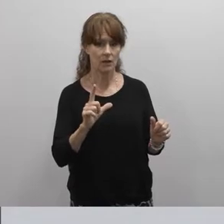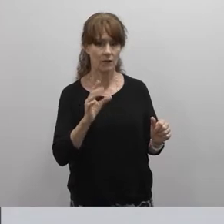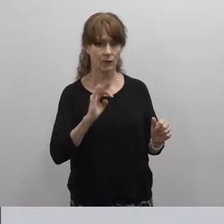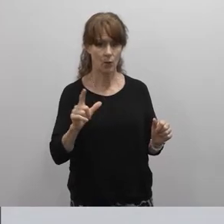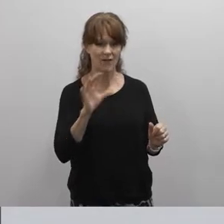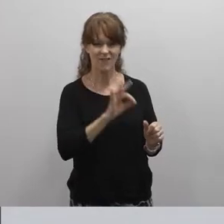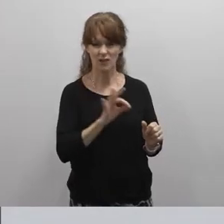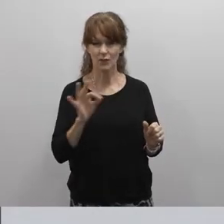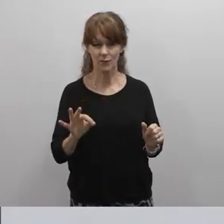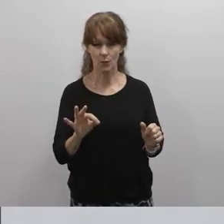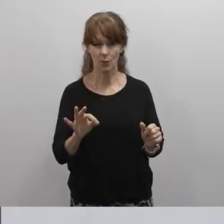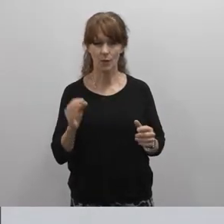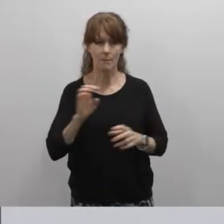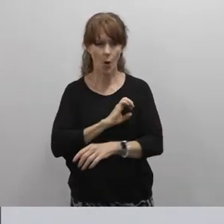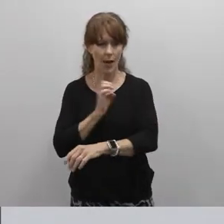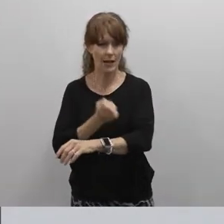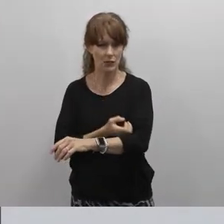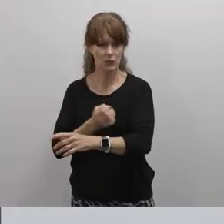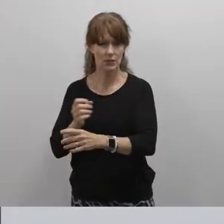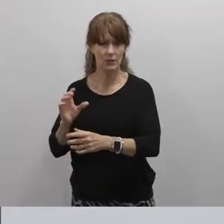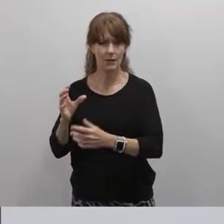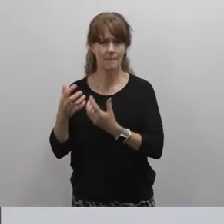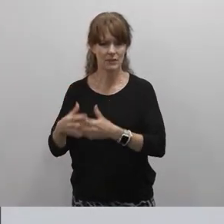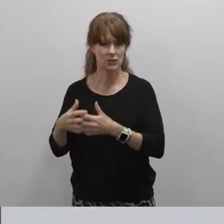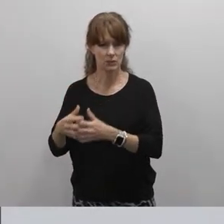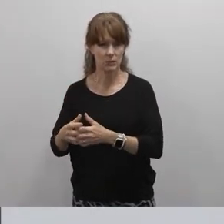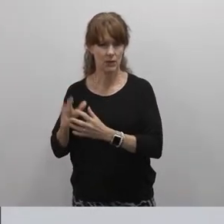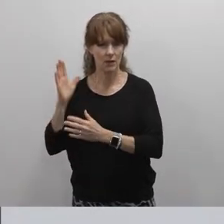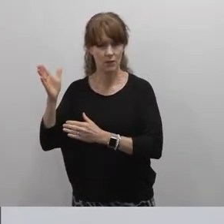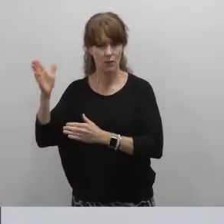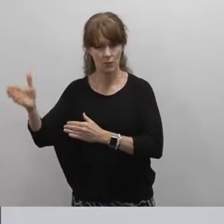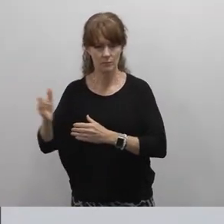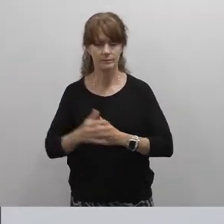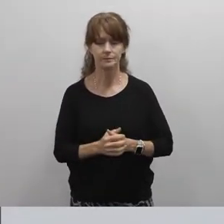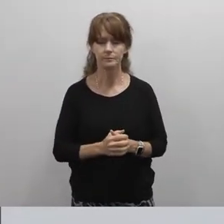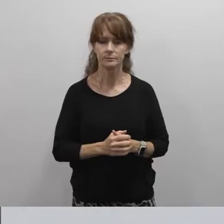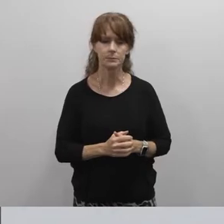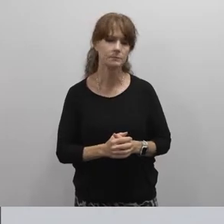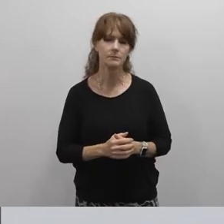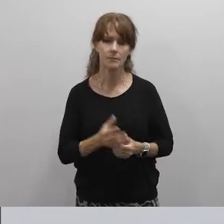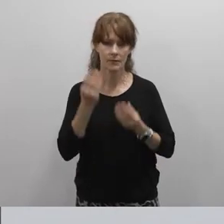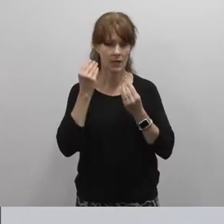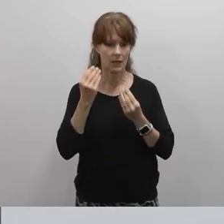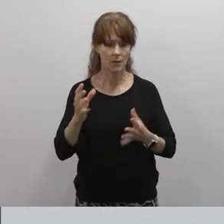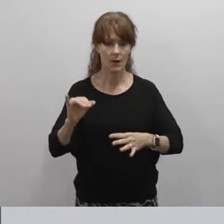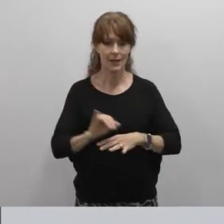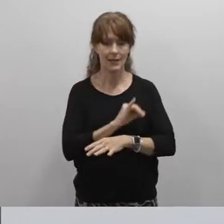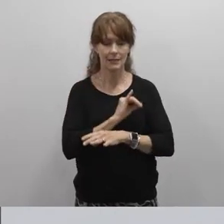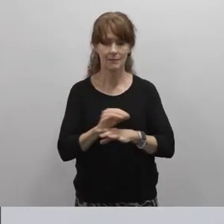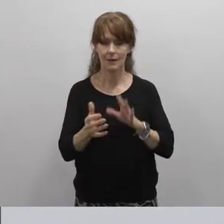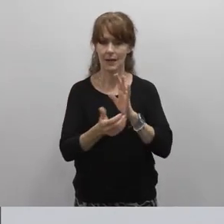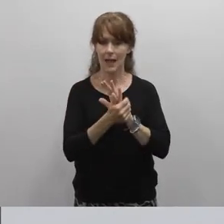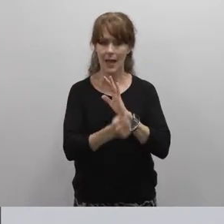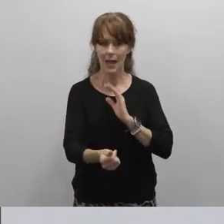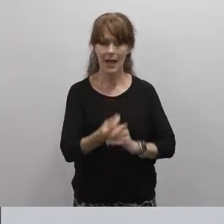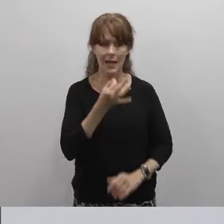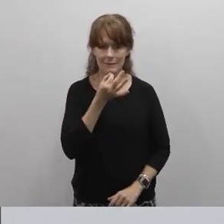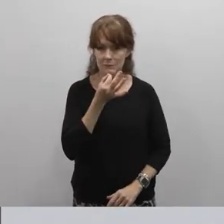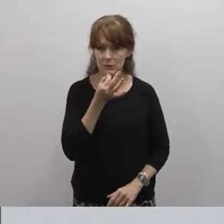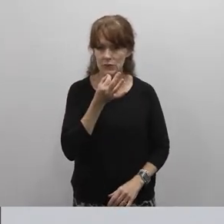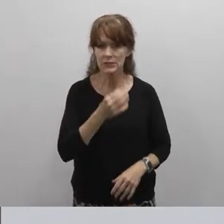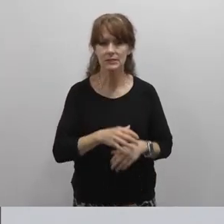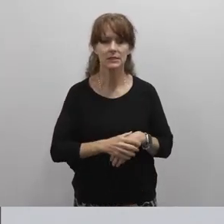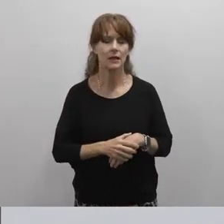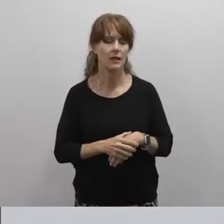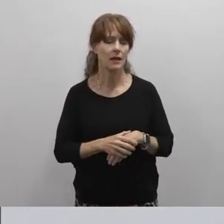energy, building components, machinery, and the like. And again, just informed by industry experts, informed via this stakeholder